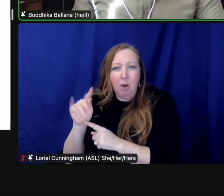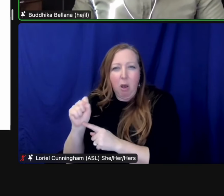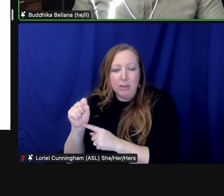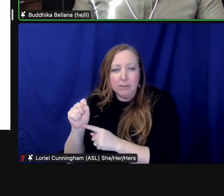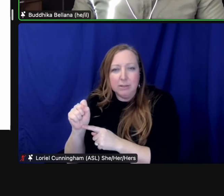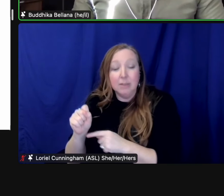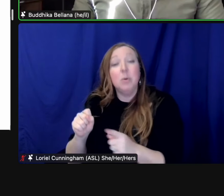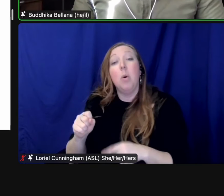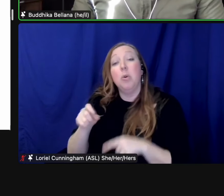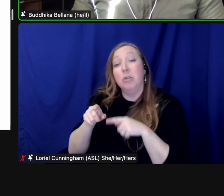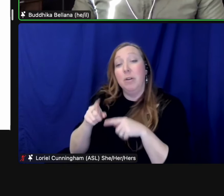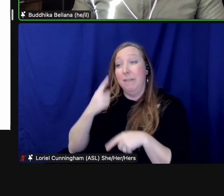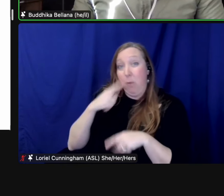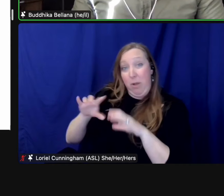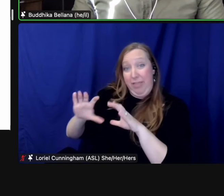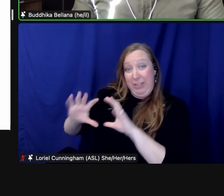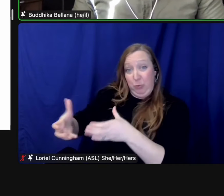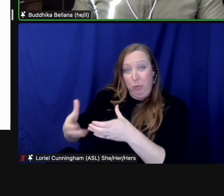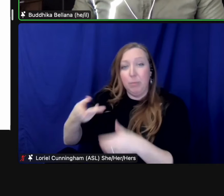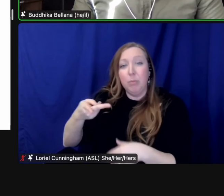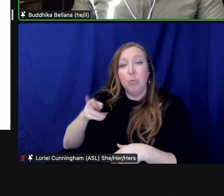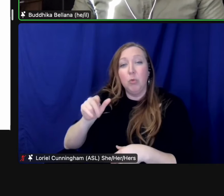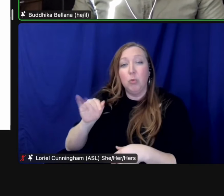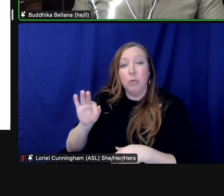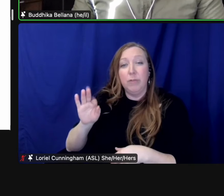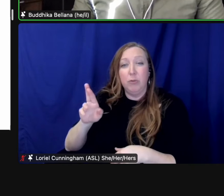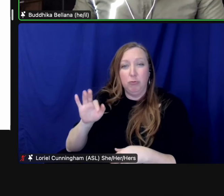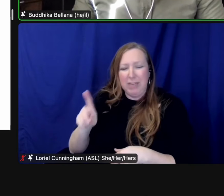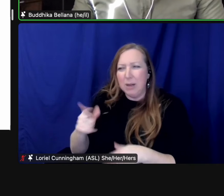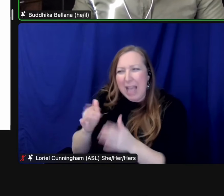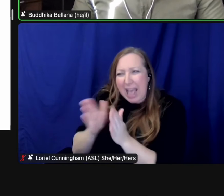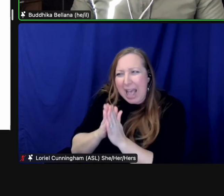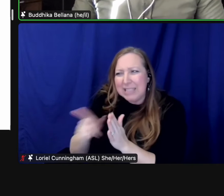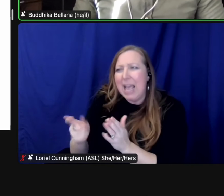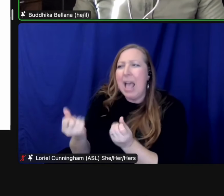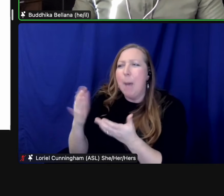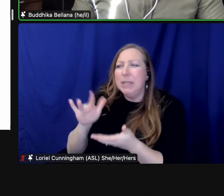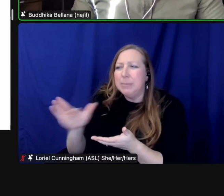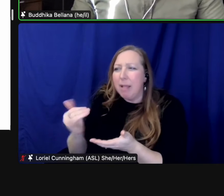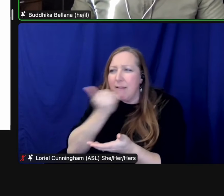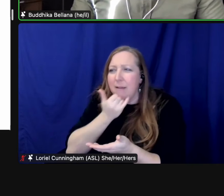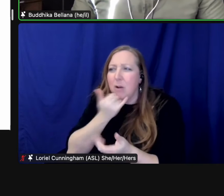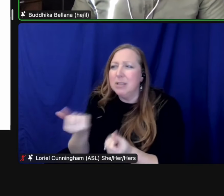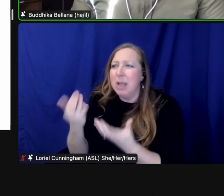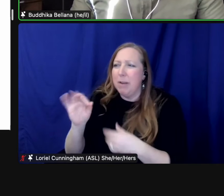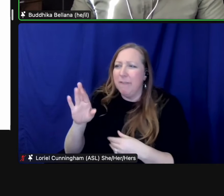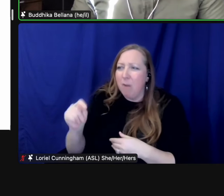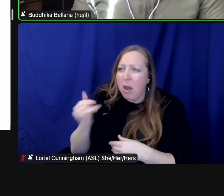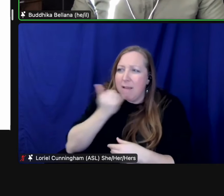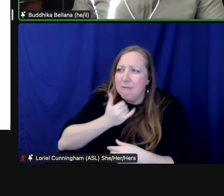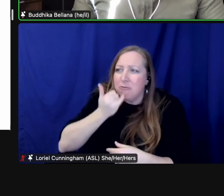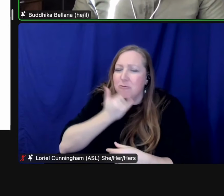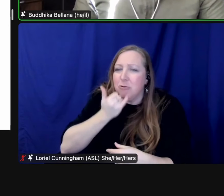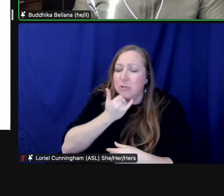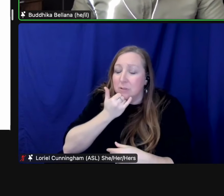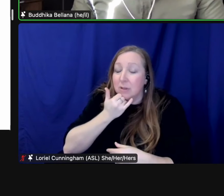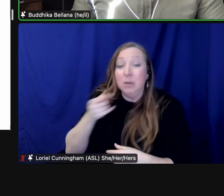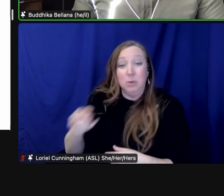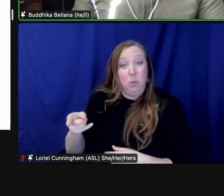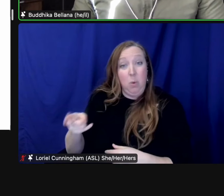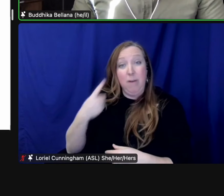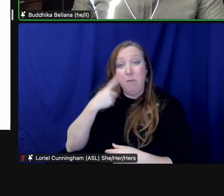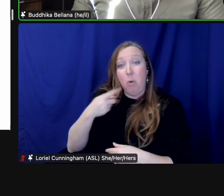spelling errors and font errors that were occurring in each sentence. So here, they don't need to engage with the